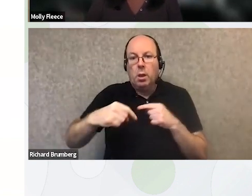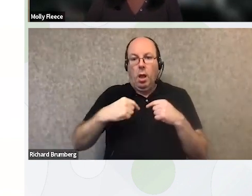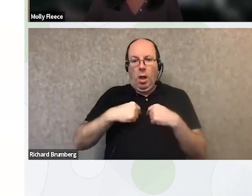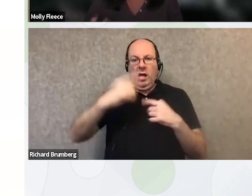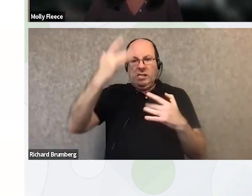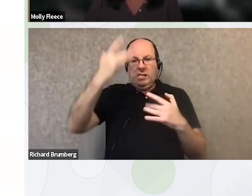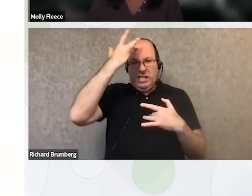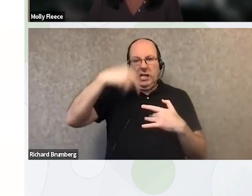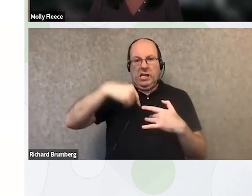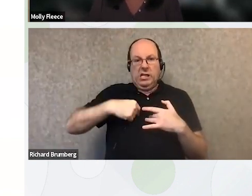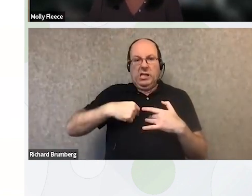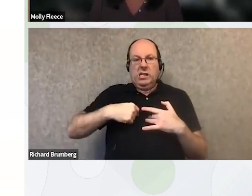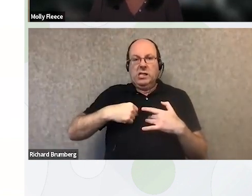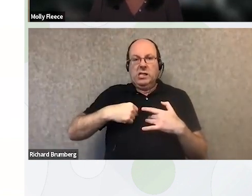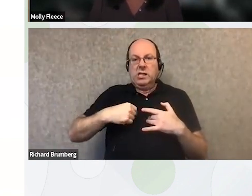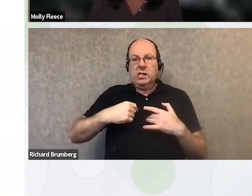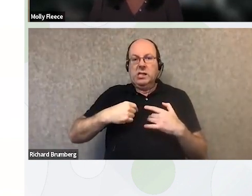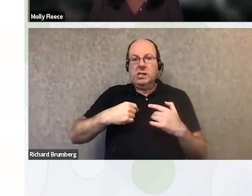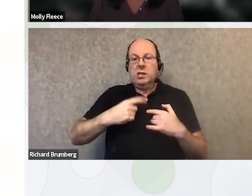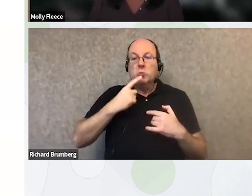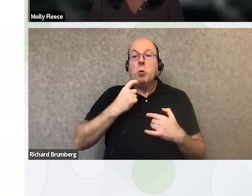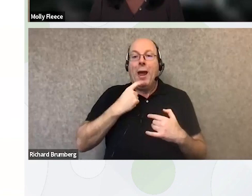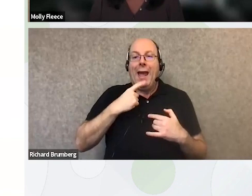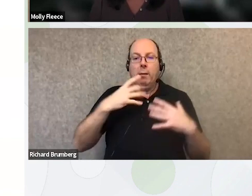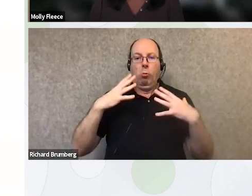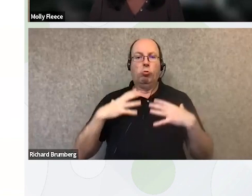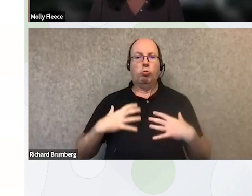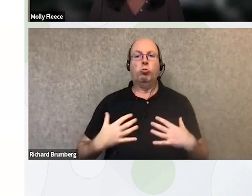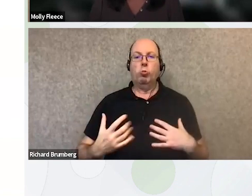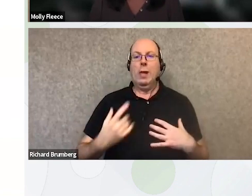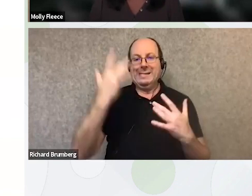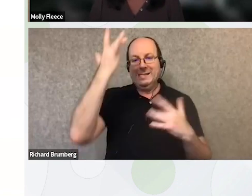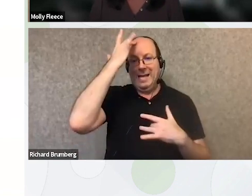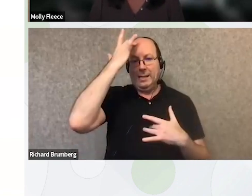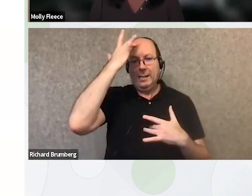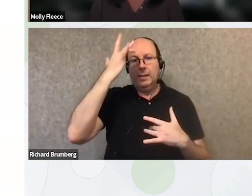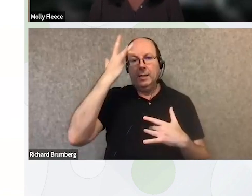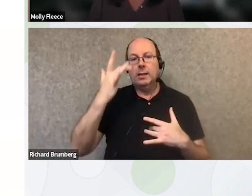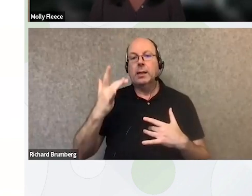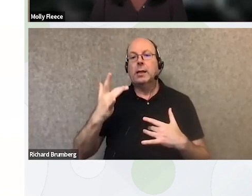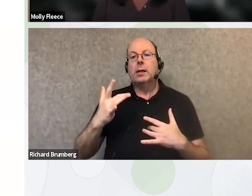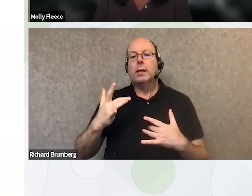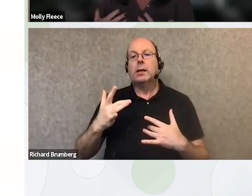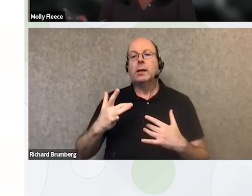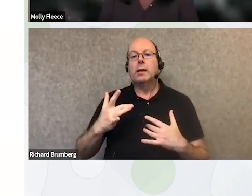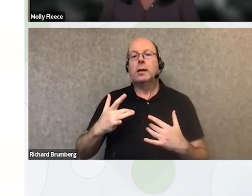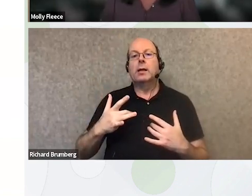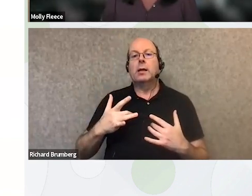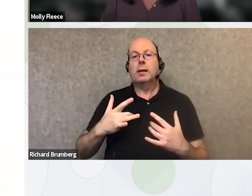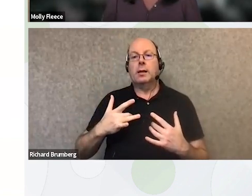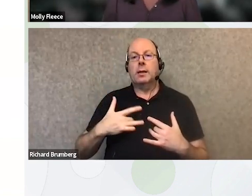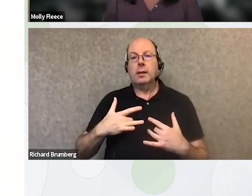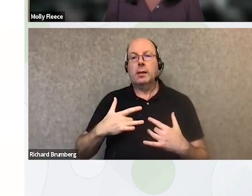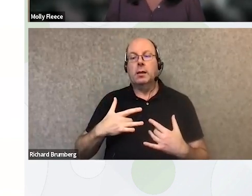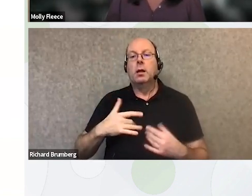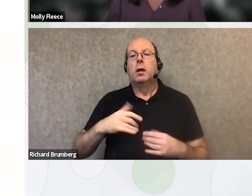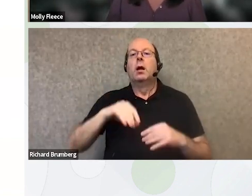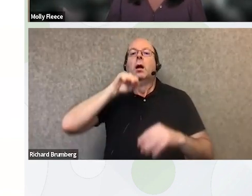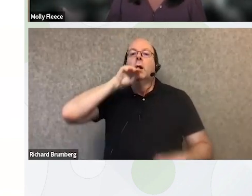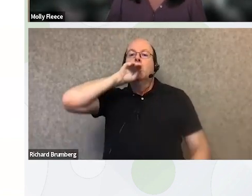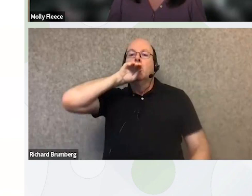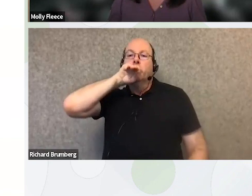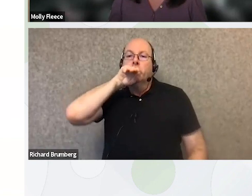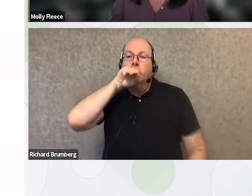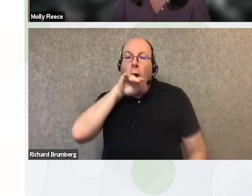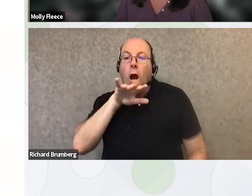And so here on this graphic, that person is in red, and they may shed this virus in an exhaled breath